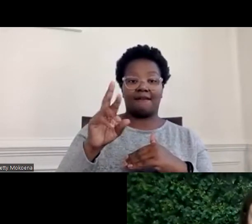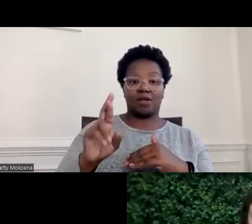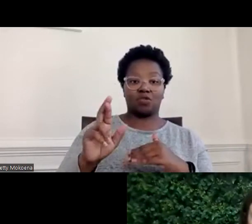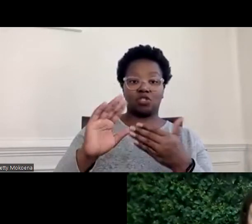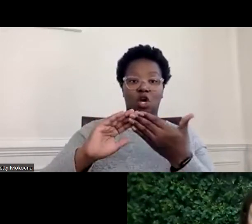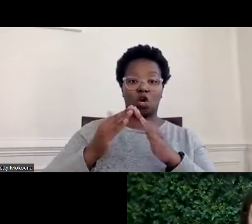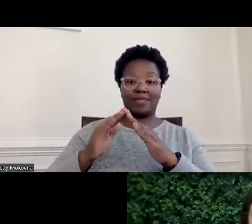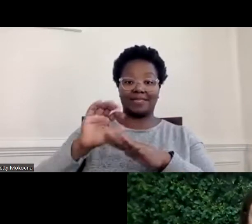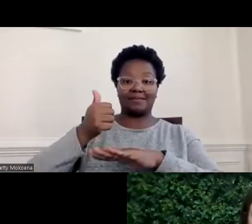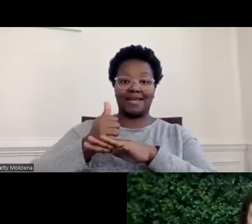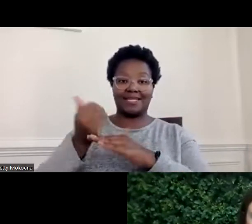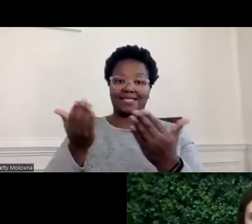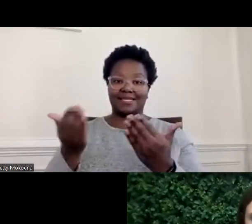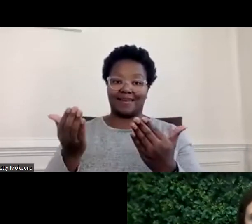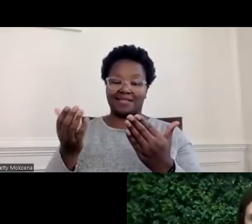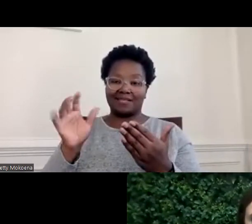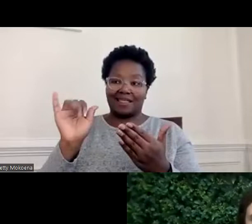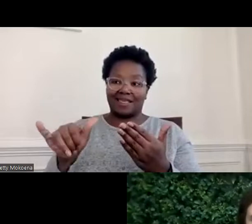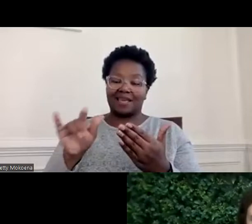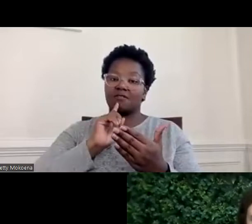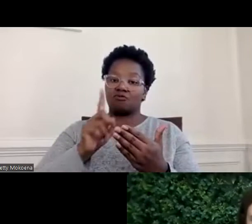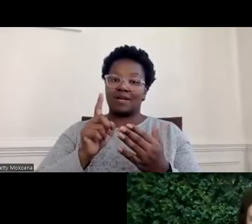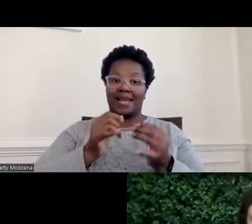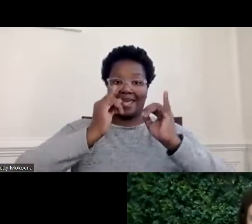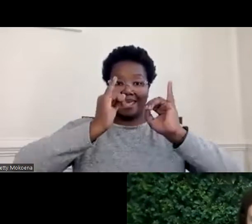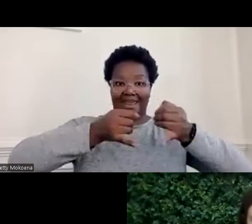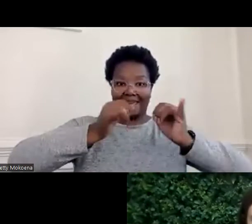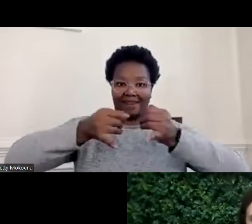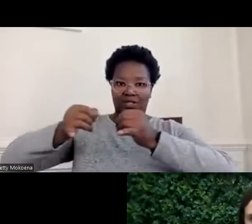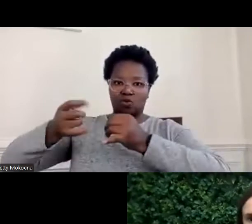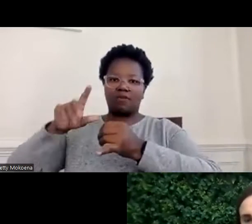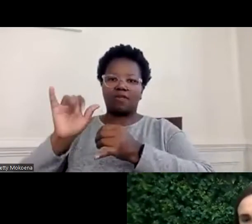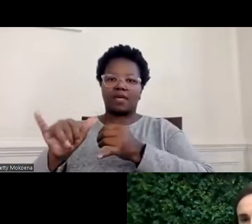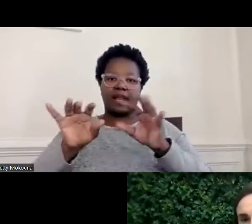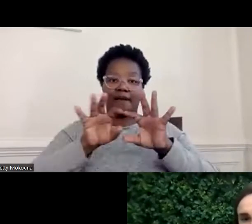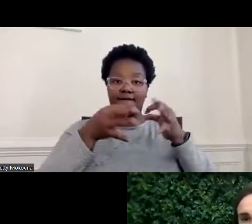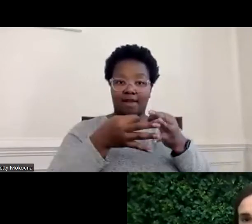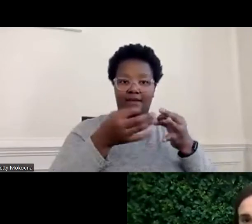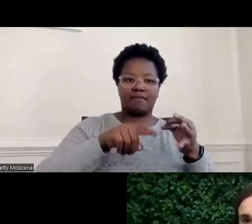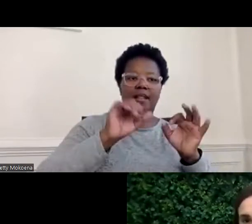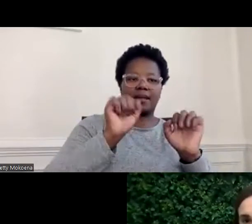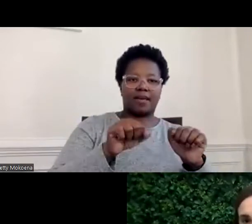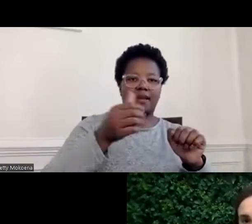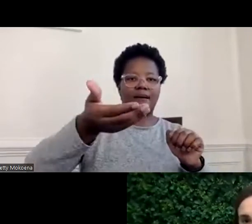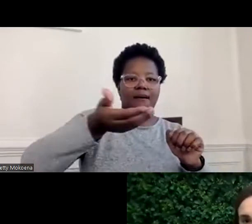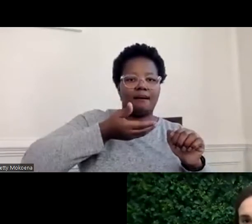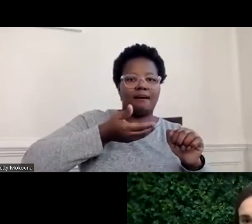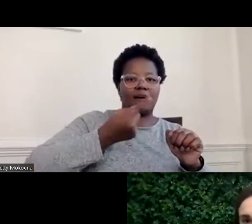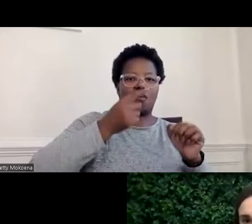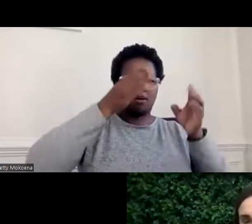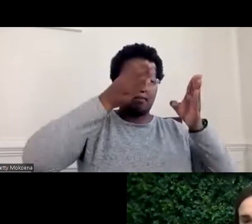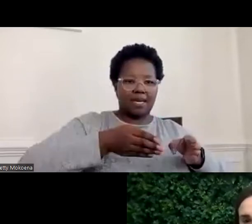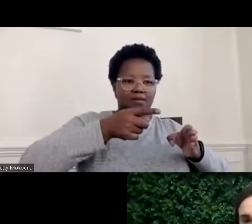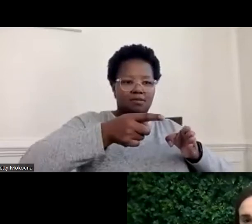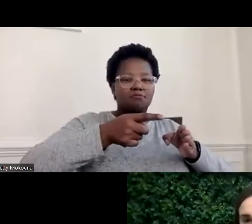essentially then that the individual receiving services, their family can directly hire an individual,